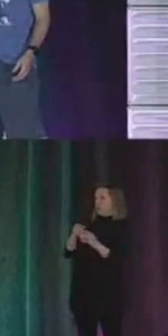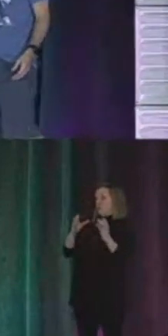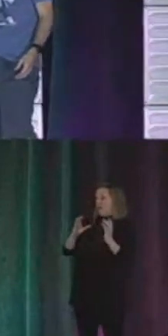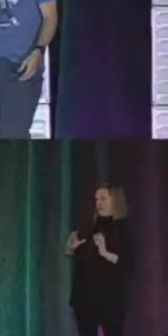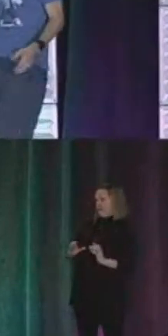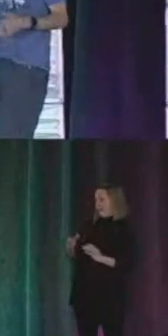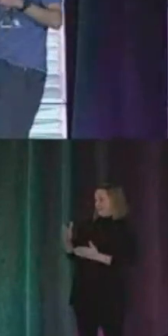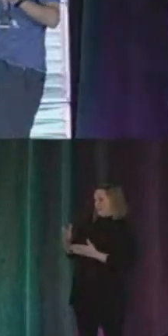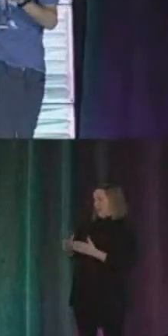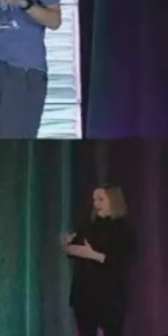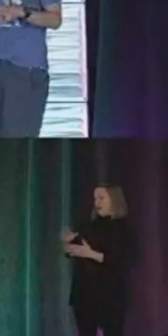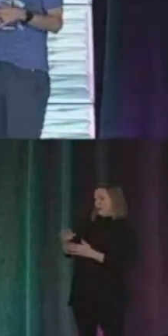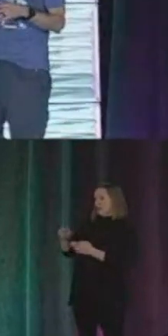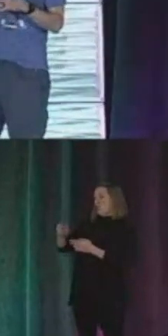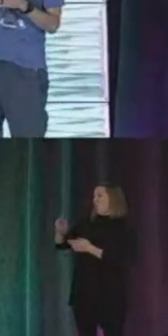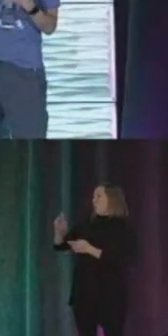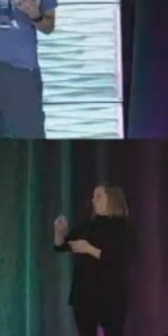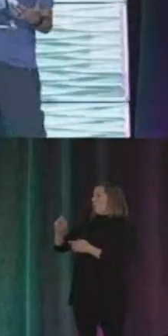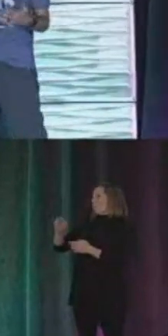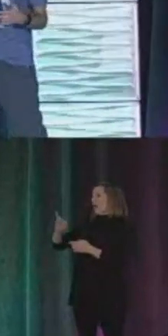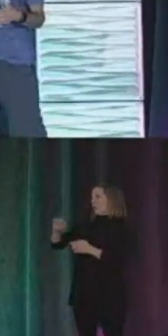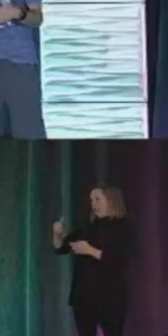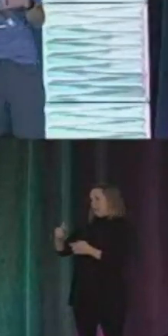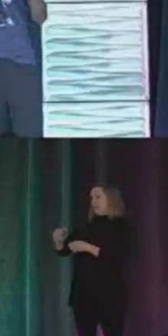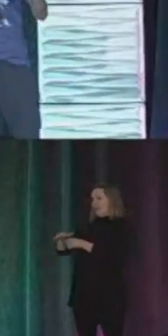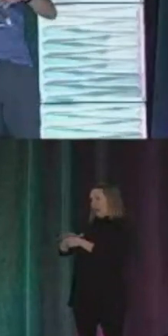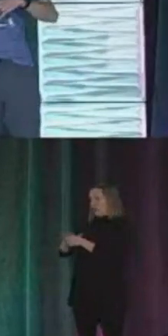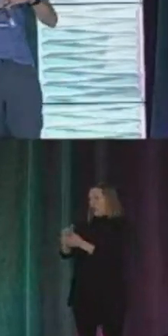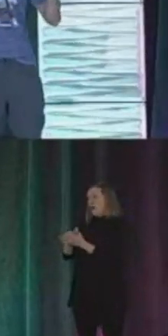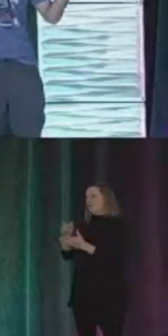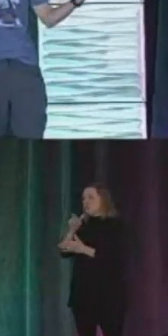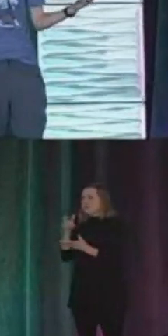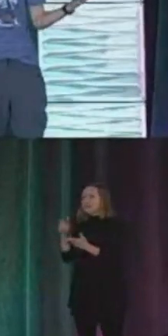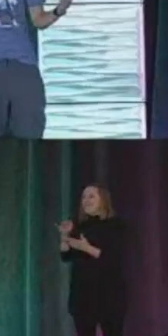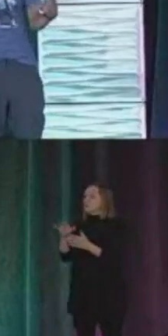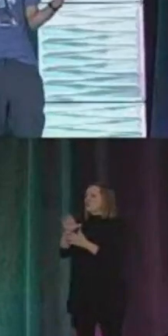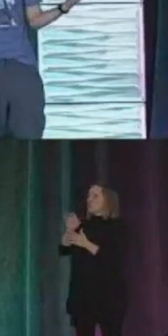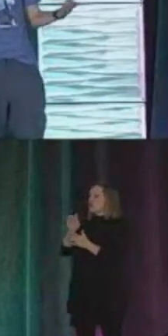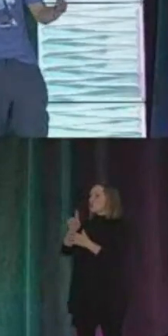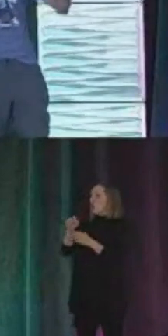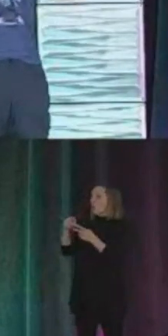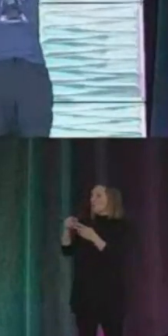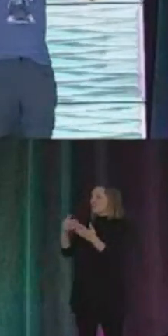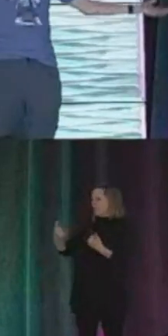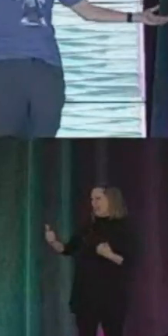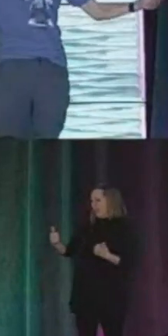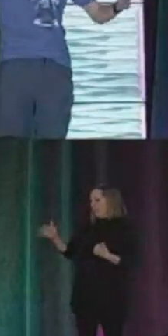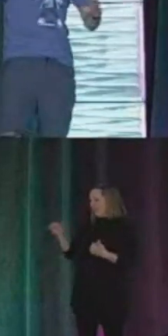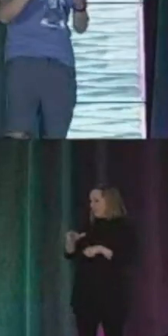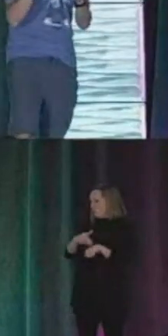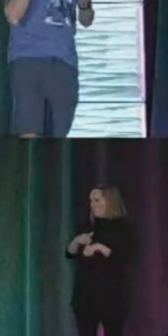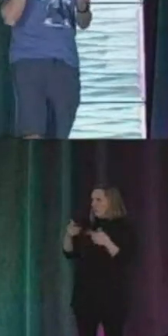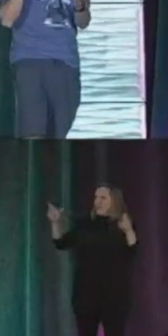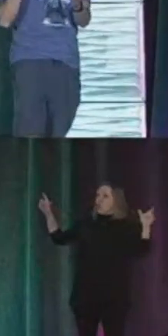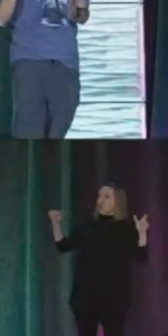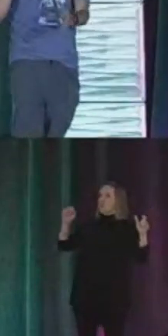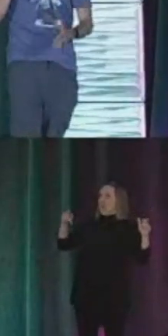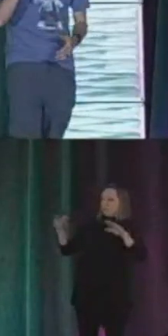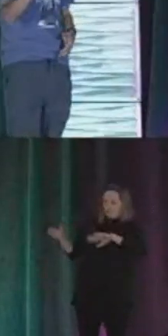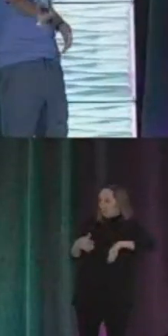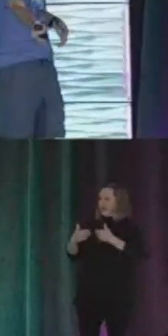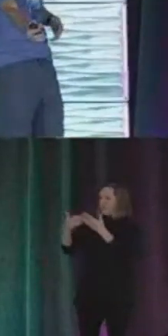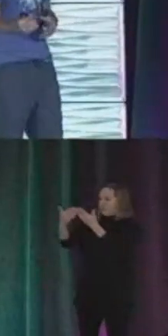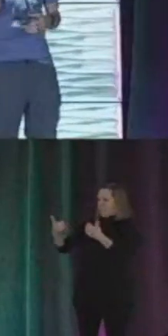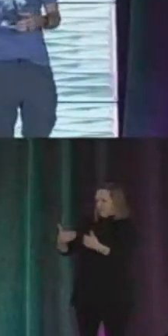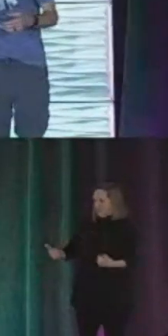client-side routing area, and often the client-side routing, if we're doing code splitting the way that we should, so we don't have like enormous apps, then now we have to